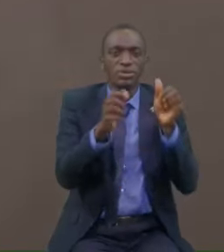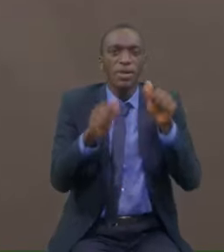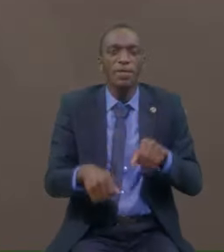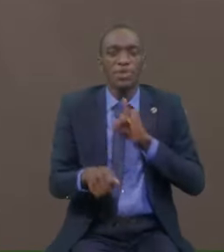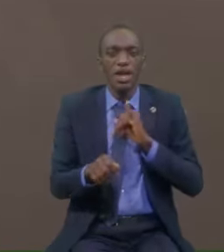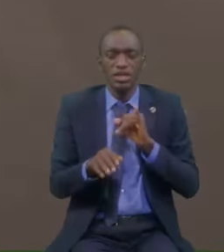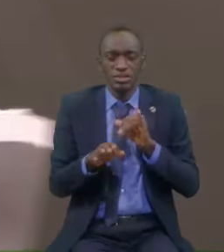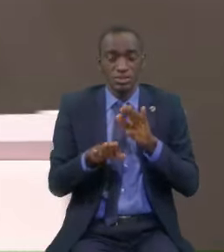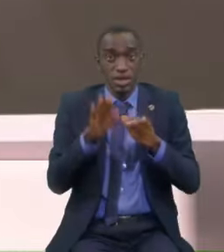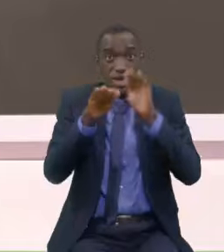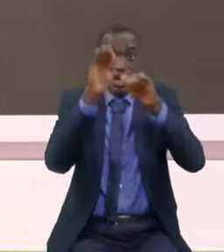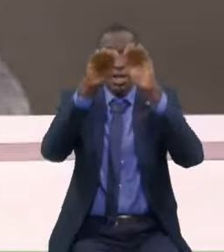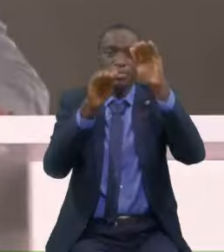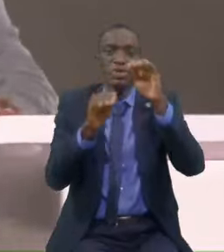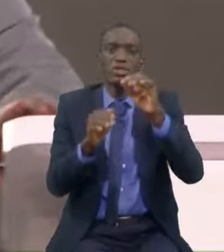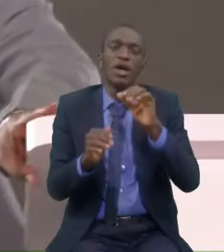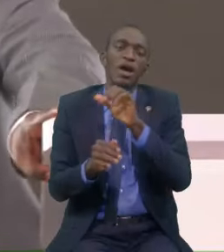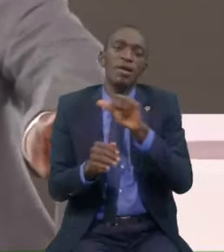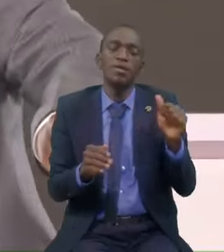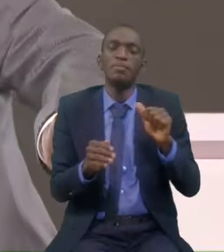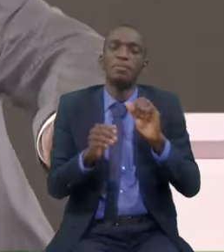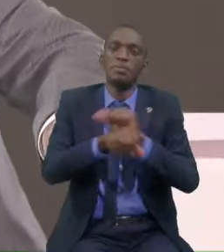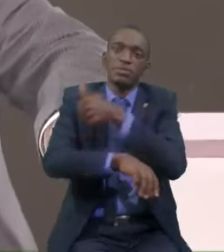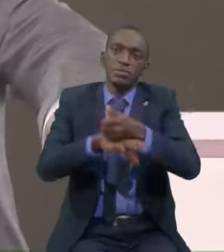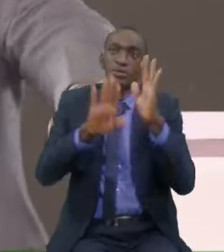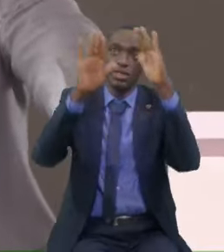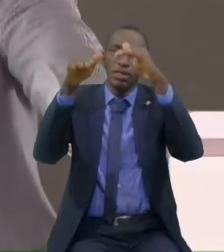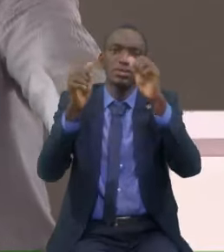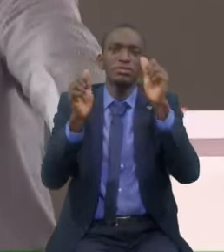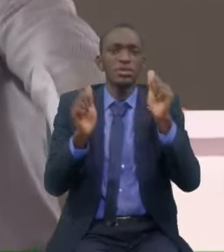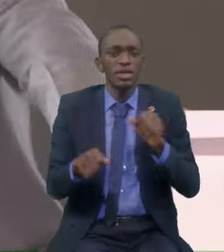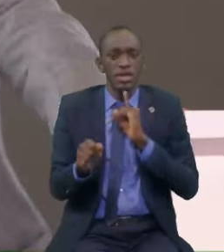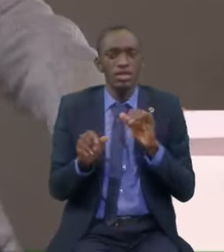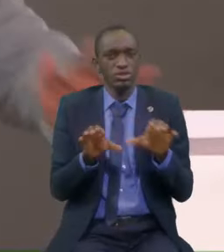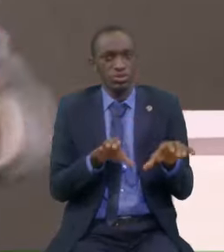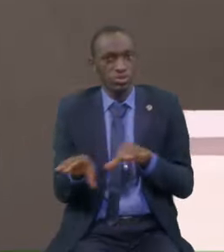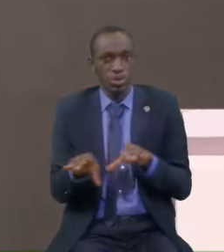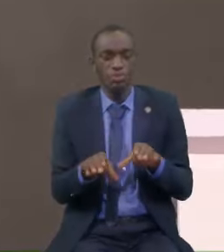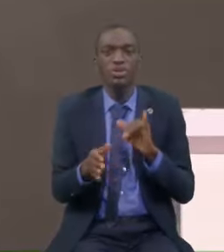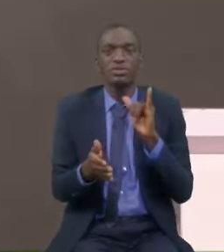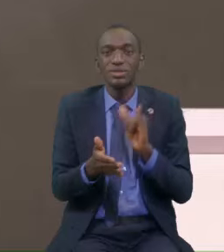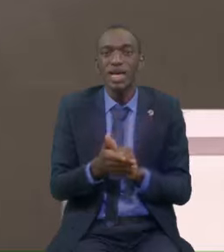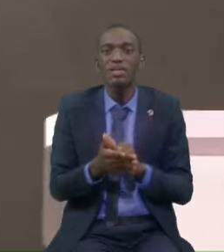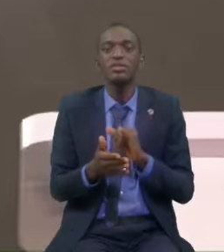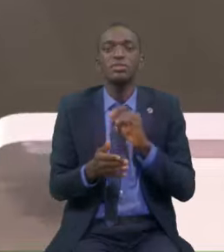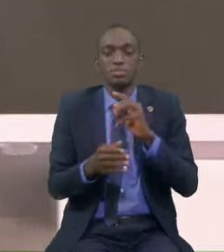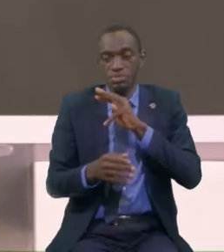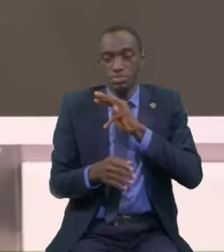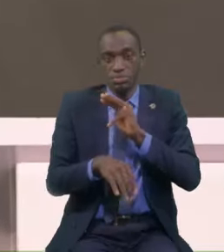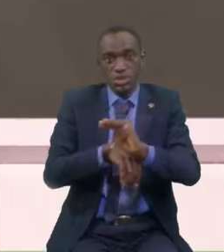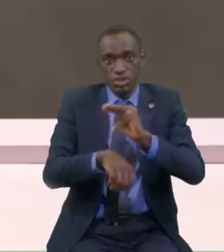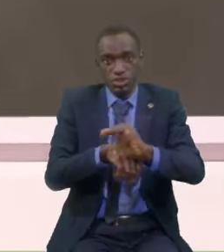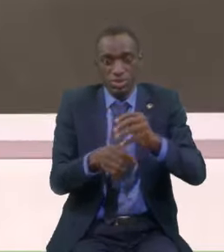Can I do that revealed ministry that the Lord is revealing unto